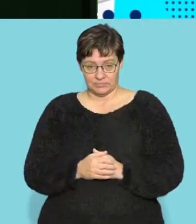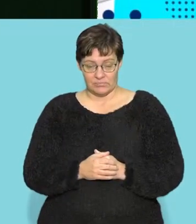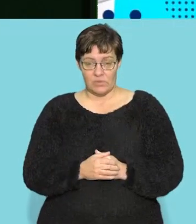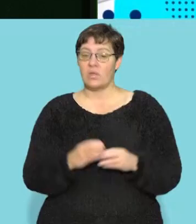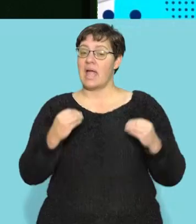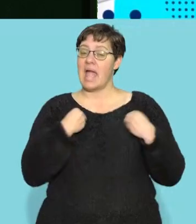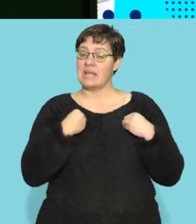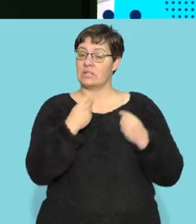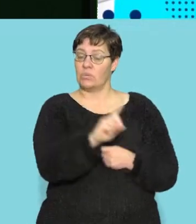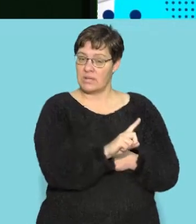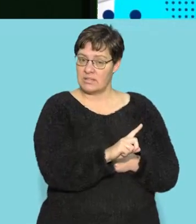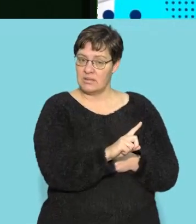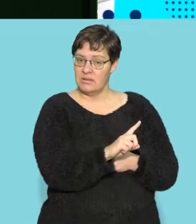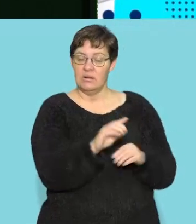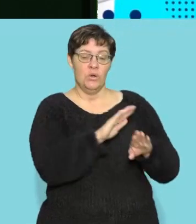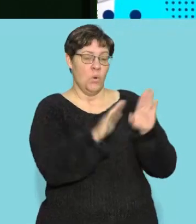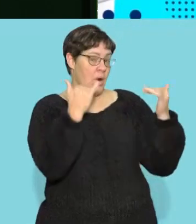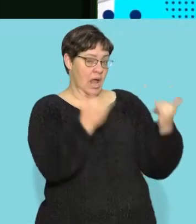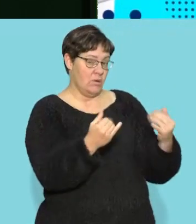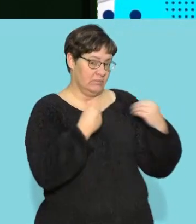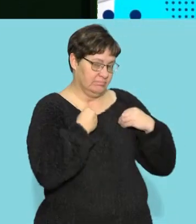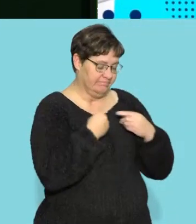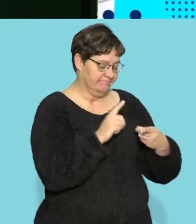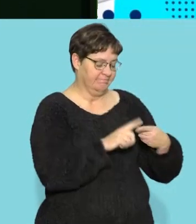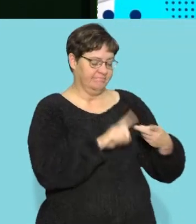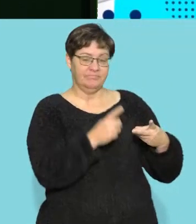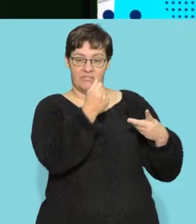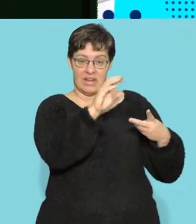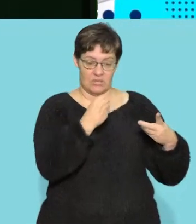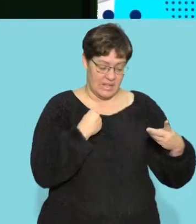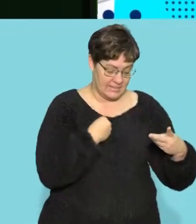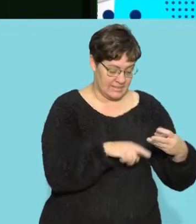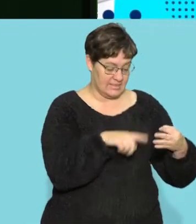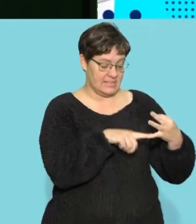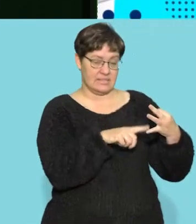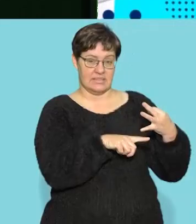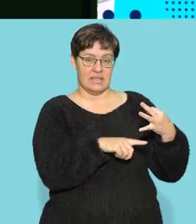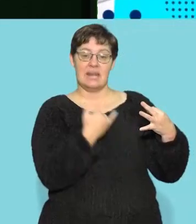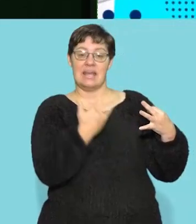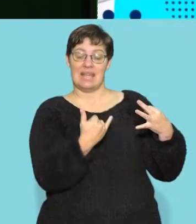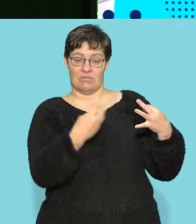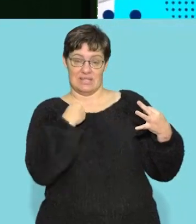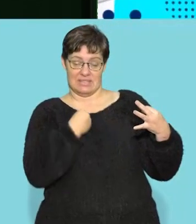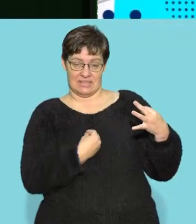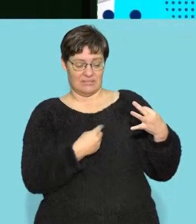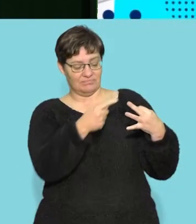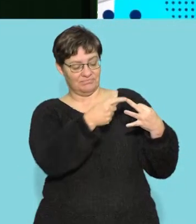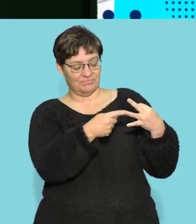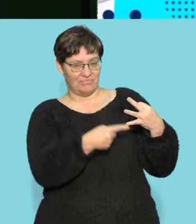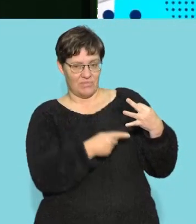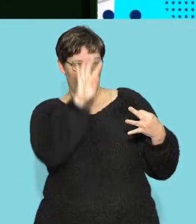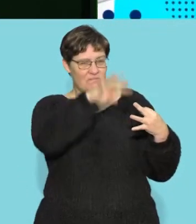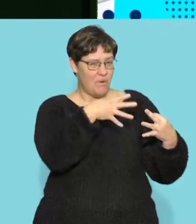would be my non-current assets, financial assets, and then my current assets. Remember I spoke about the